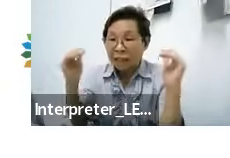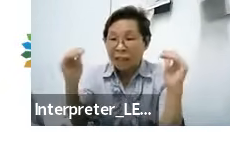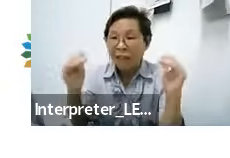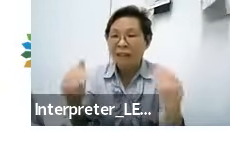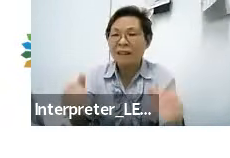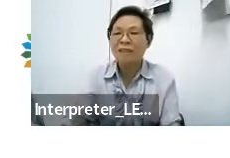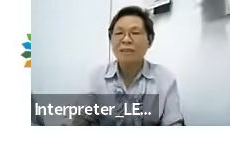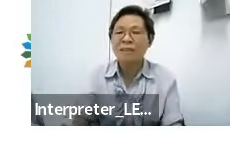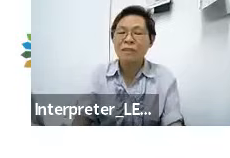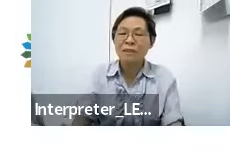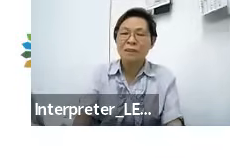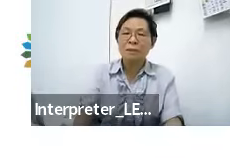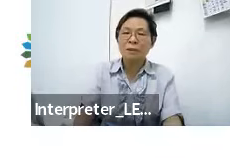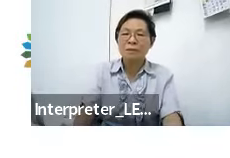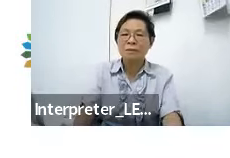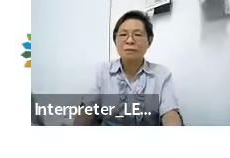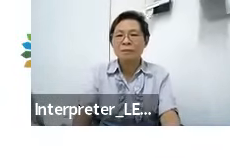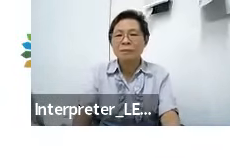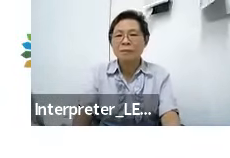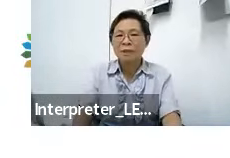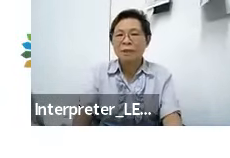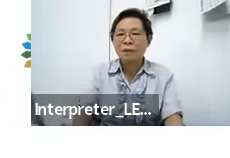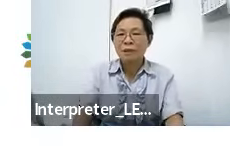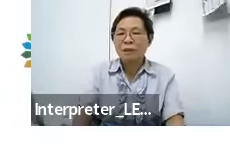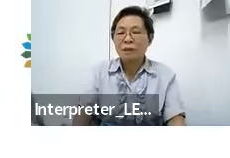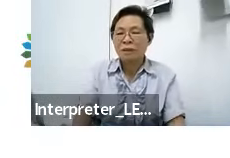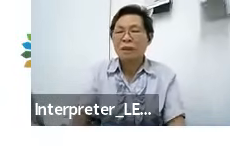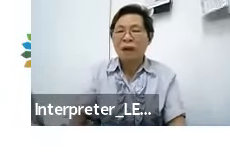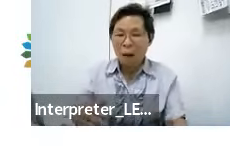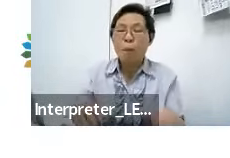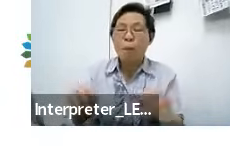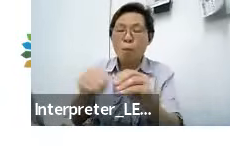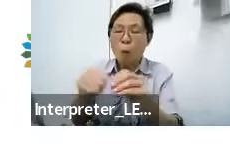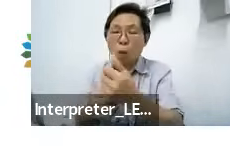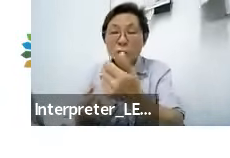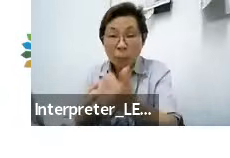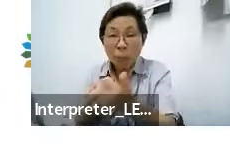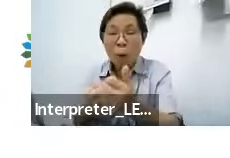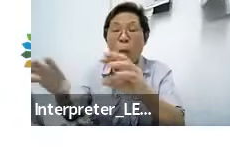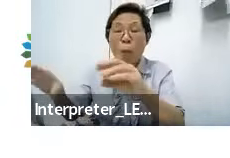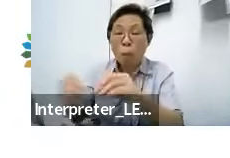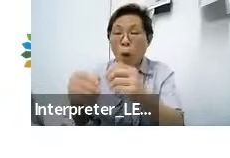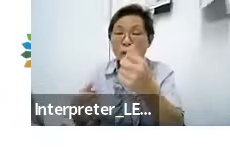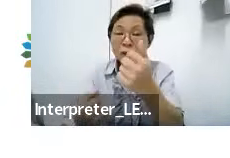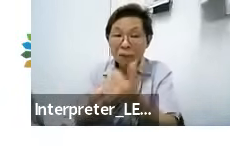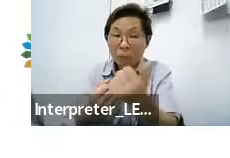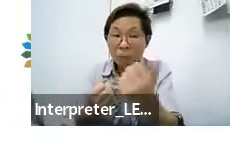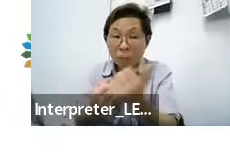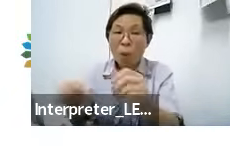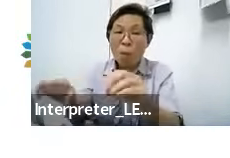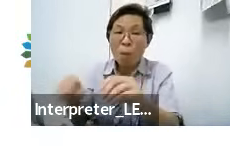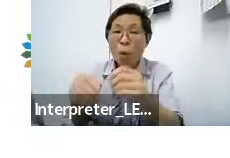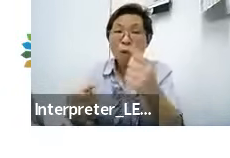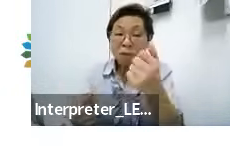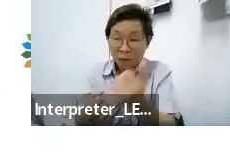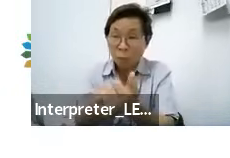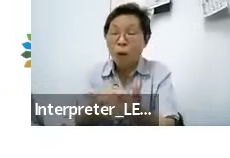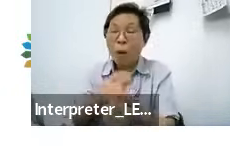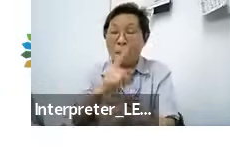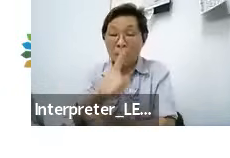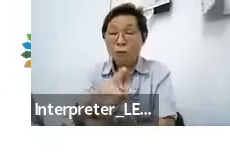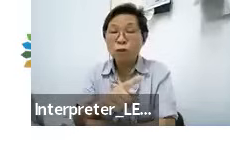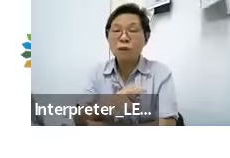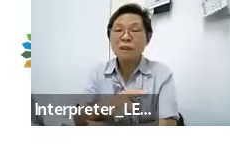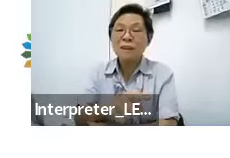Opportunity, to me, it seemed to be additional support. So in other words, I just want to make sure that equity